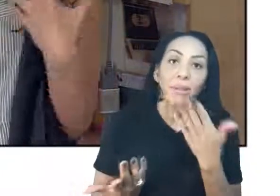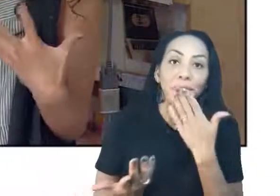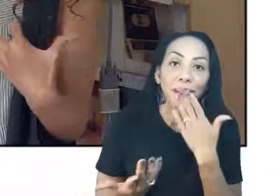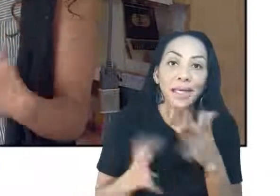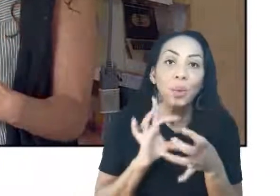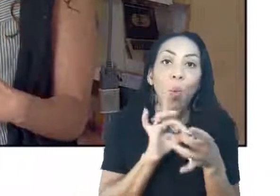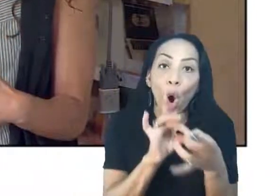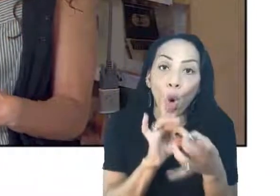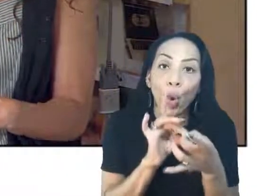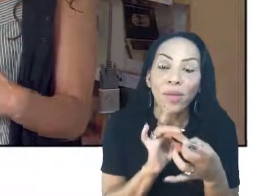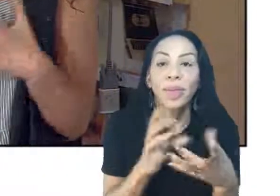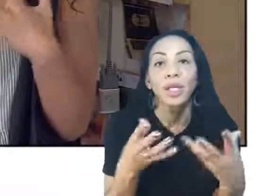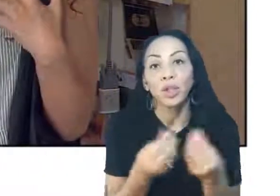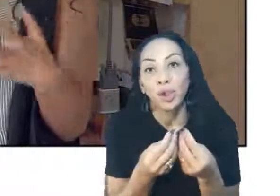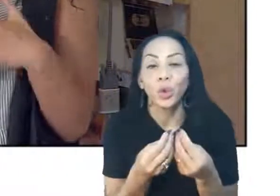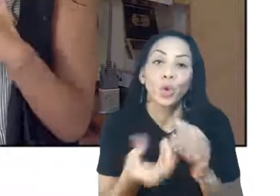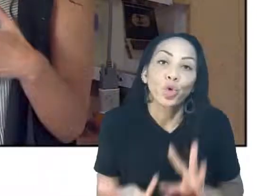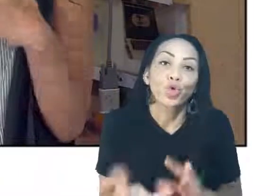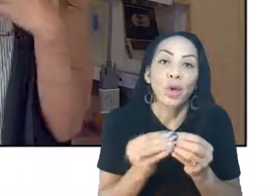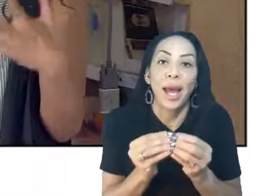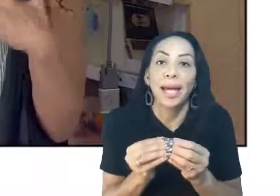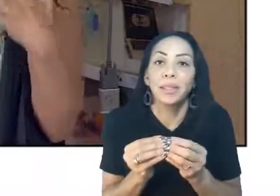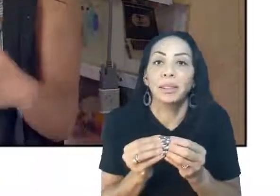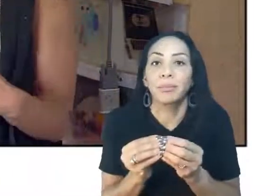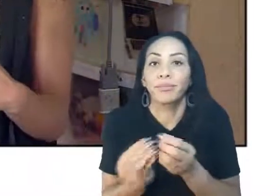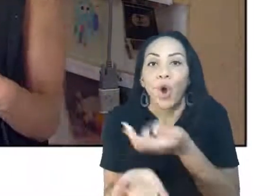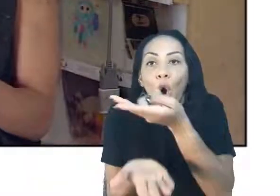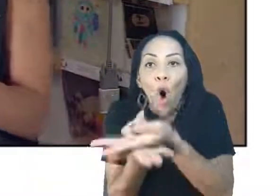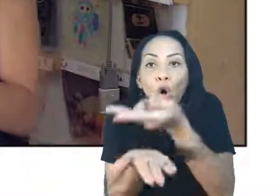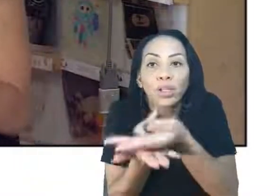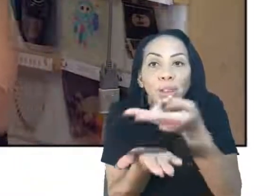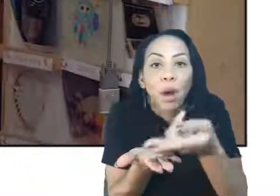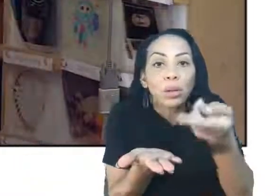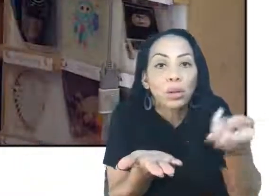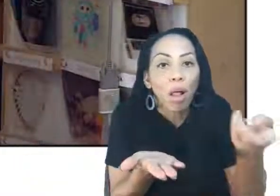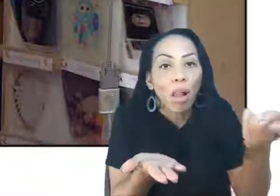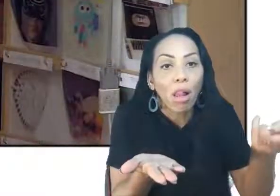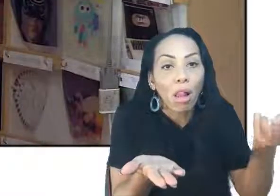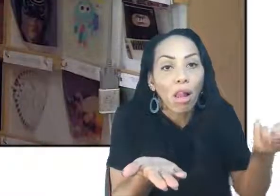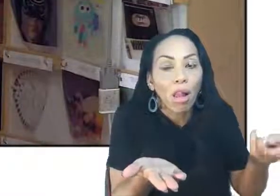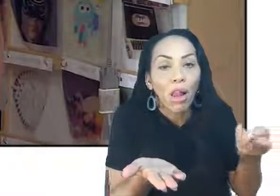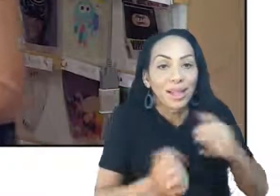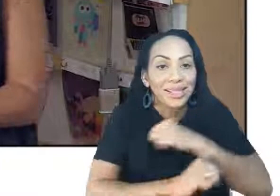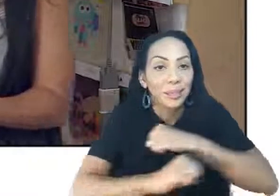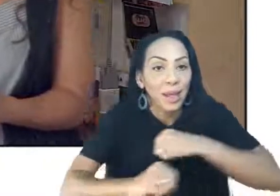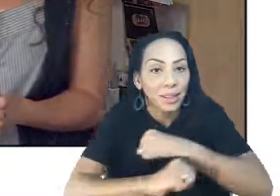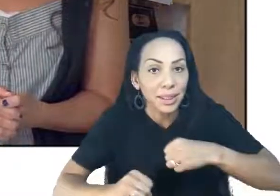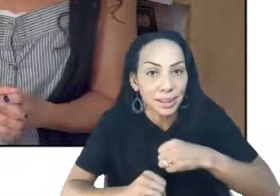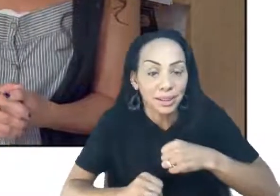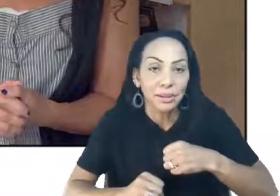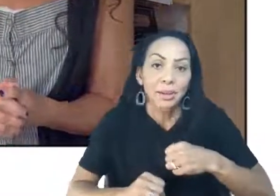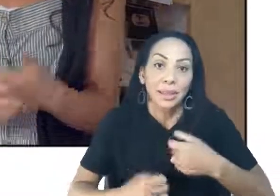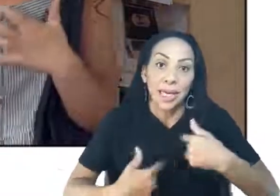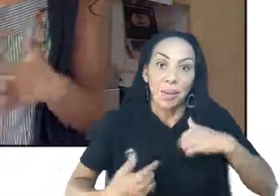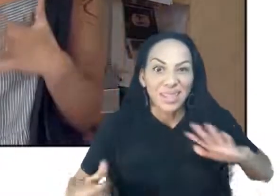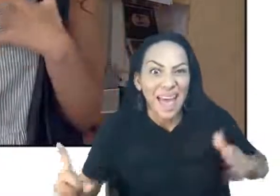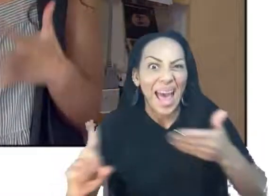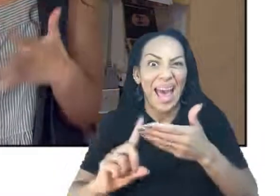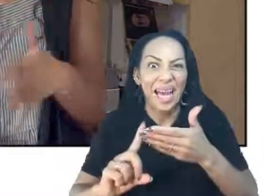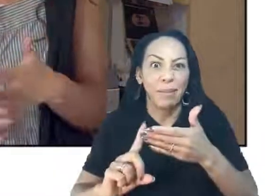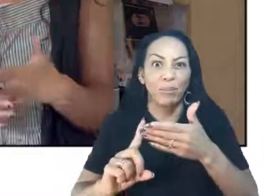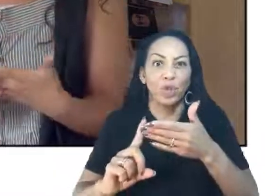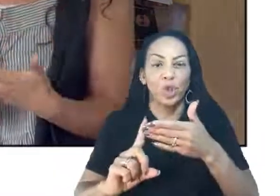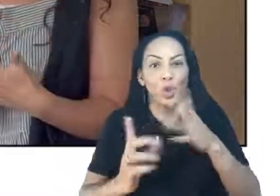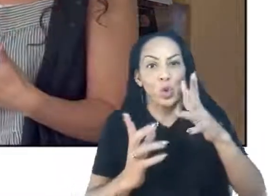It was also an experiment, I guess, in how far we could maybe shift the culture of the city within a year. So things that